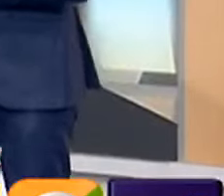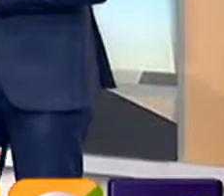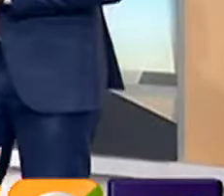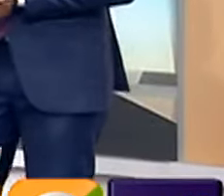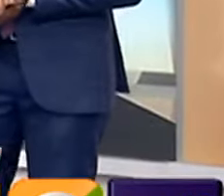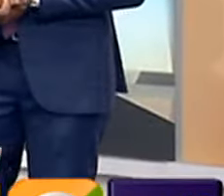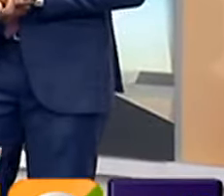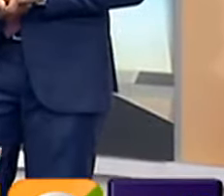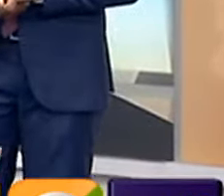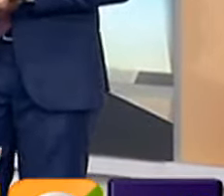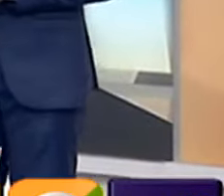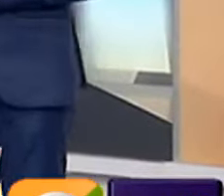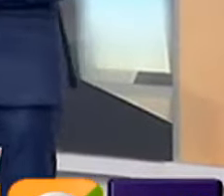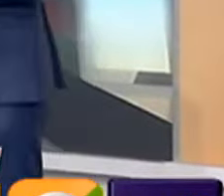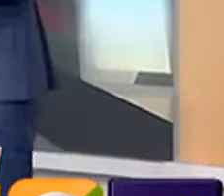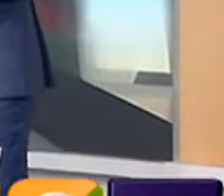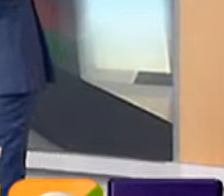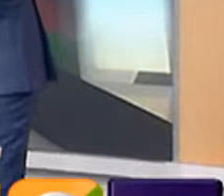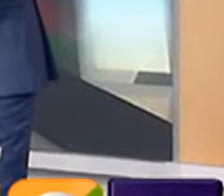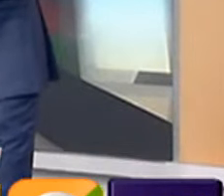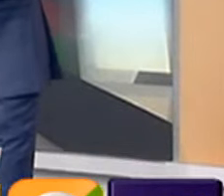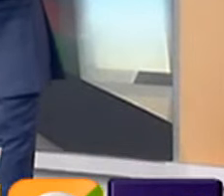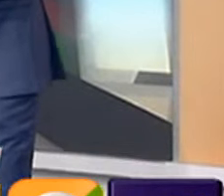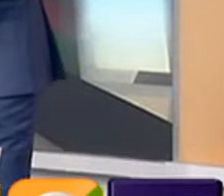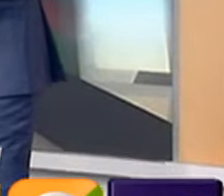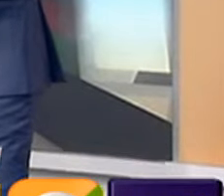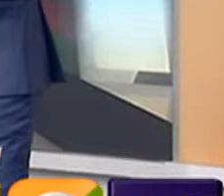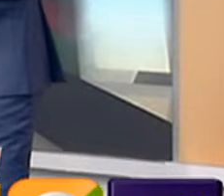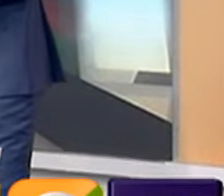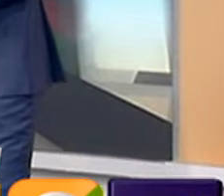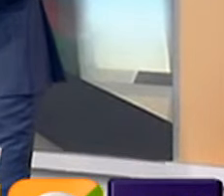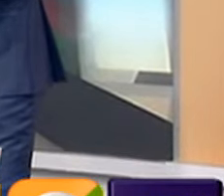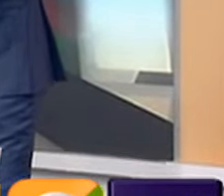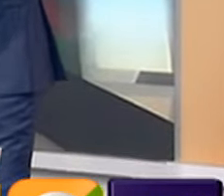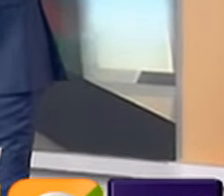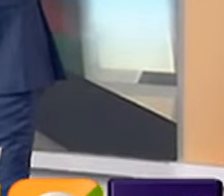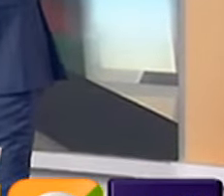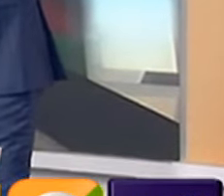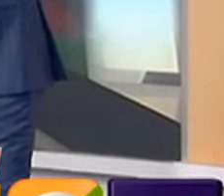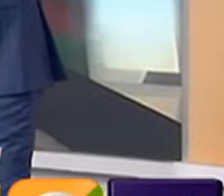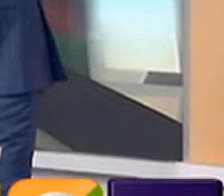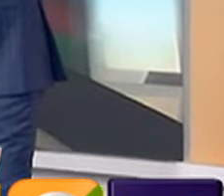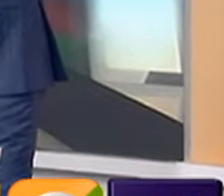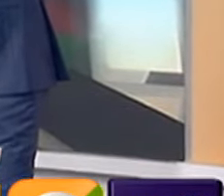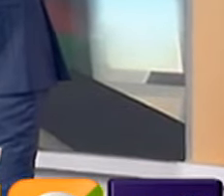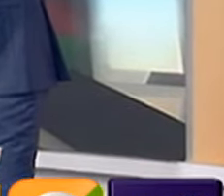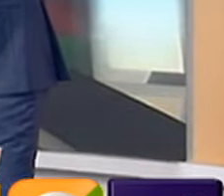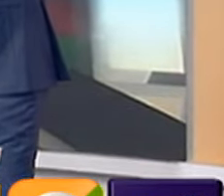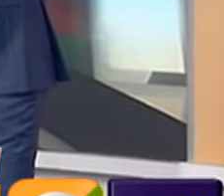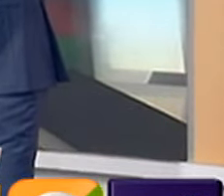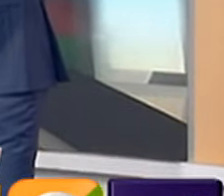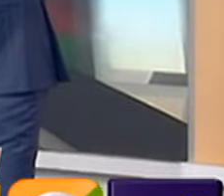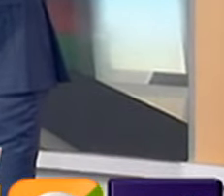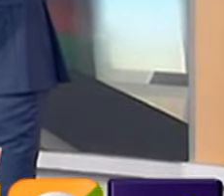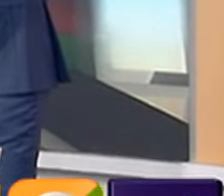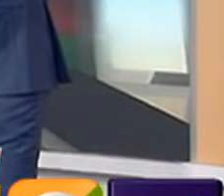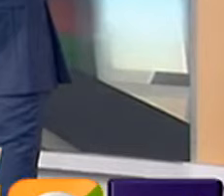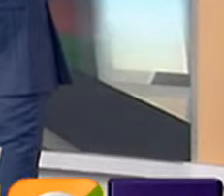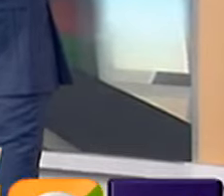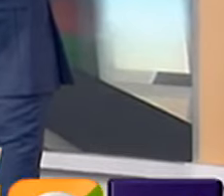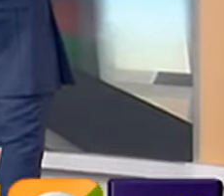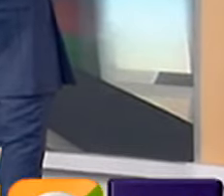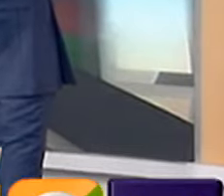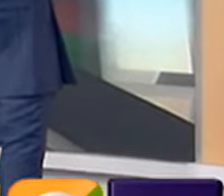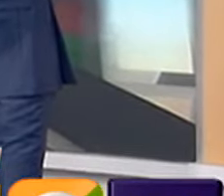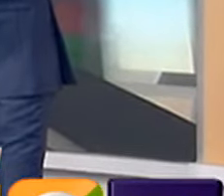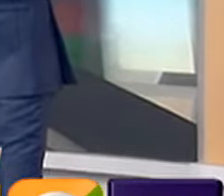introduced our cabinet secretaries that are here in studio. We're still waiting to be joined by Nakhumi Chawafula, who is the Minister for Health. And I want to begin by giving you an opportunity to